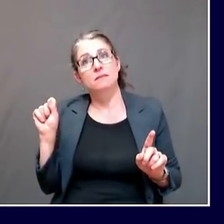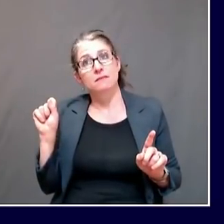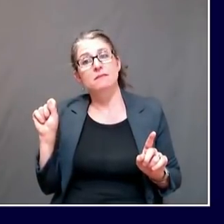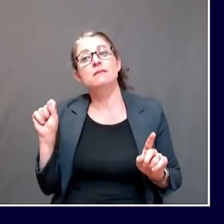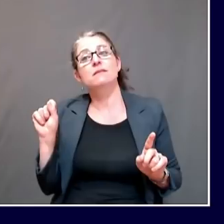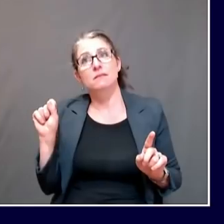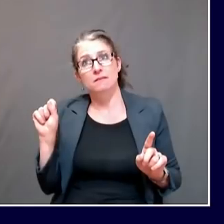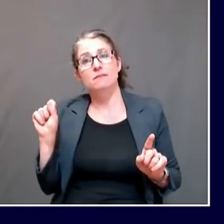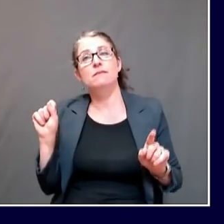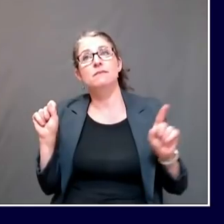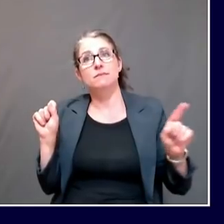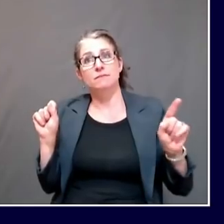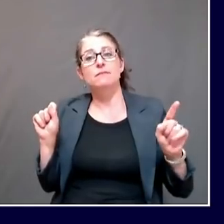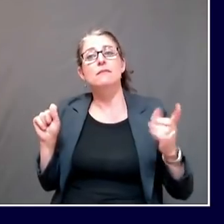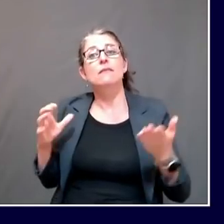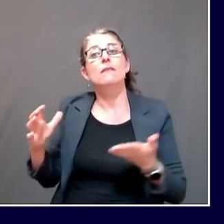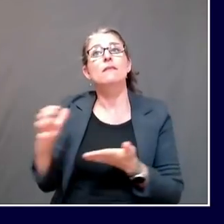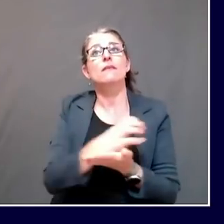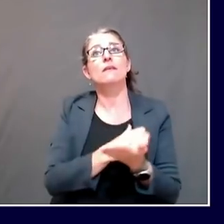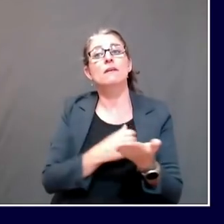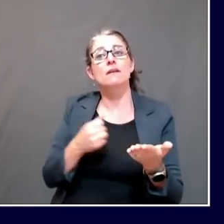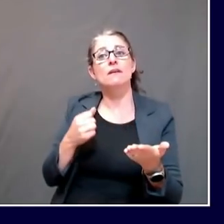Thanks, Patty. First of all,